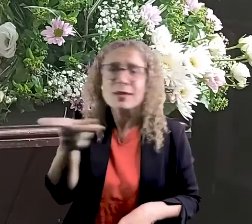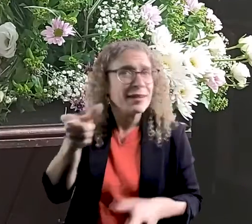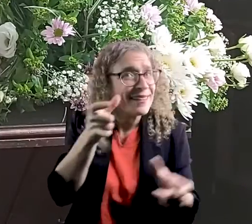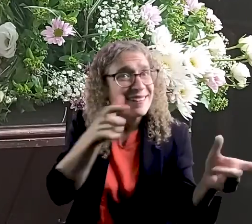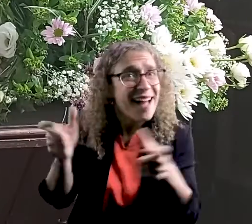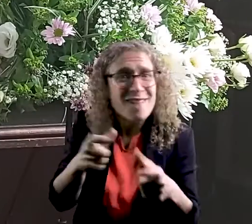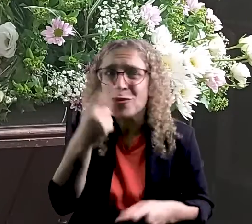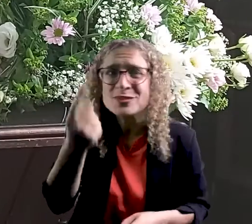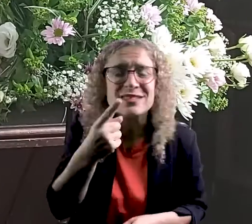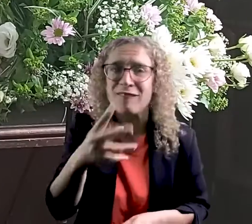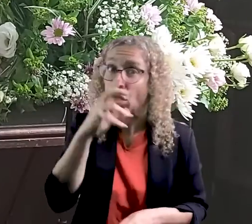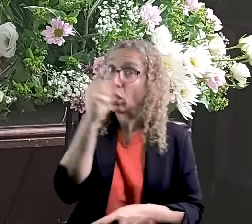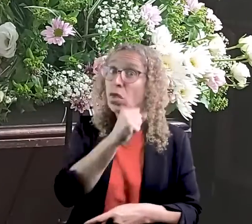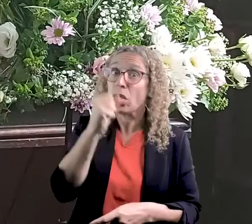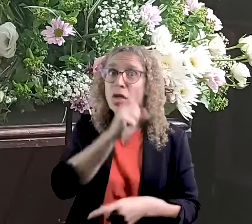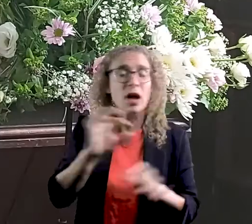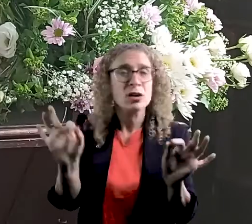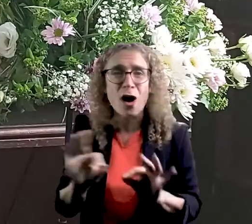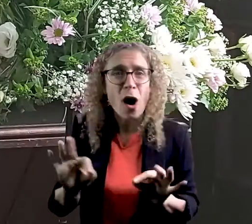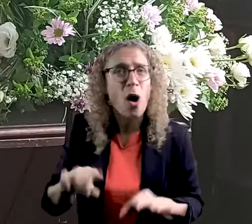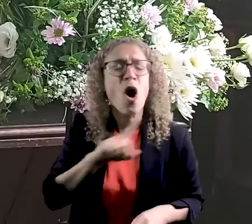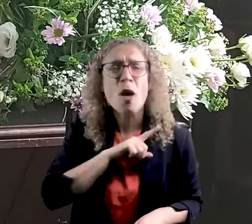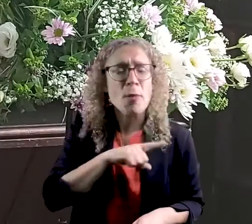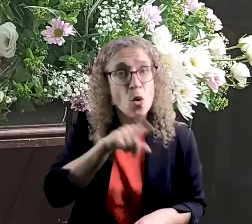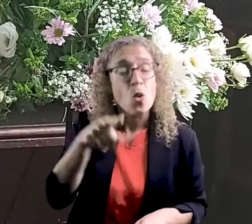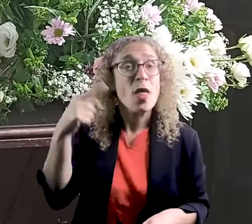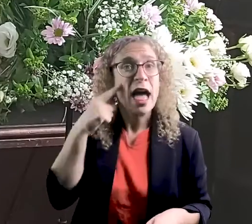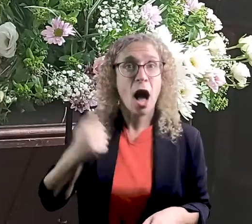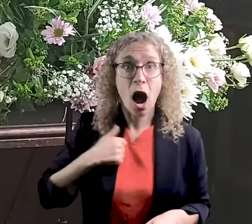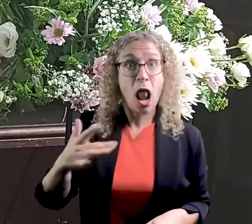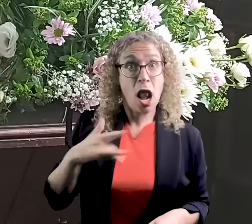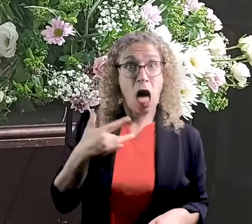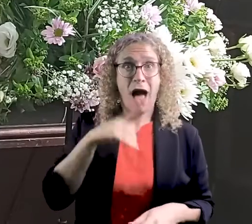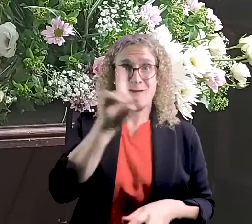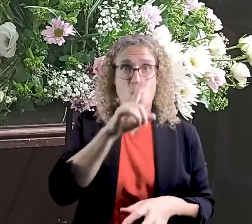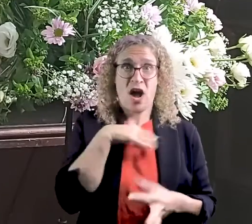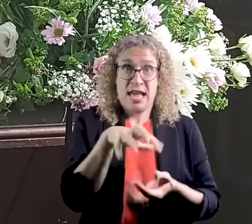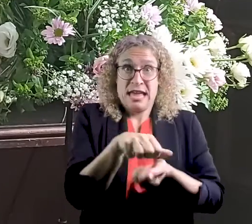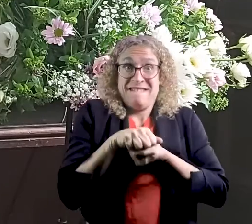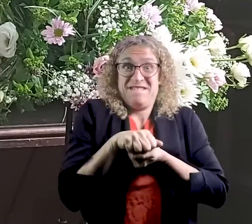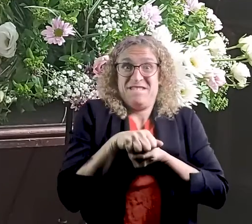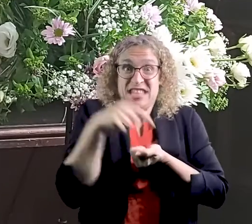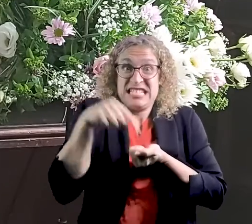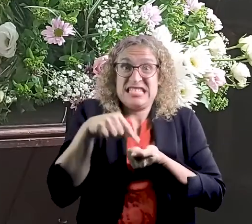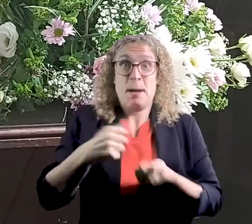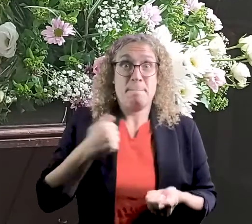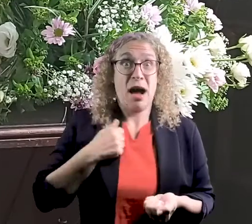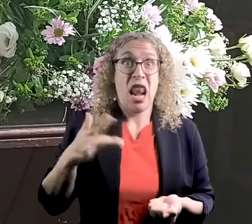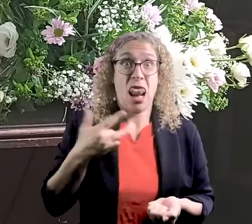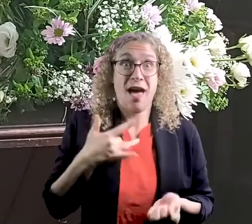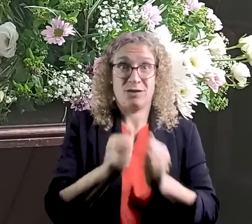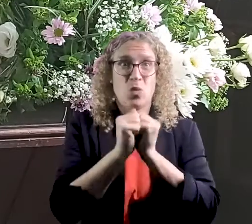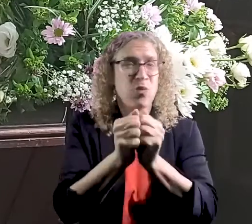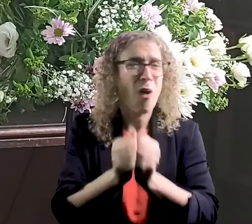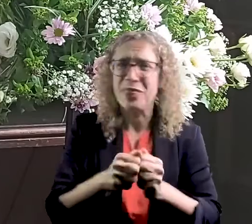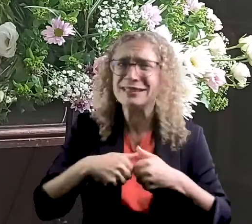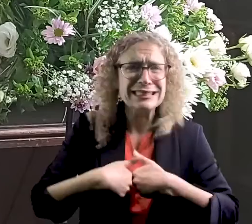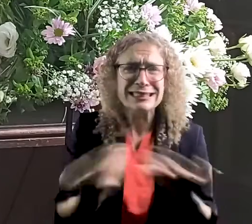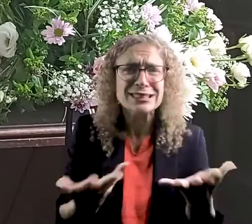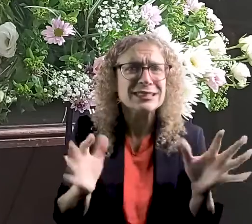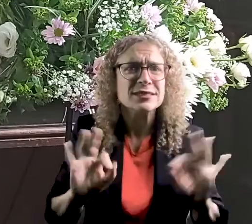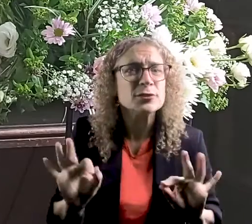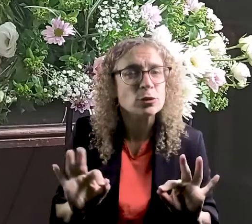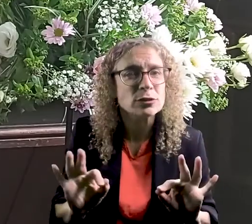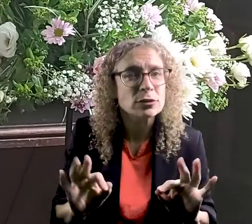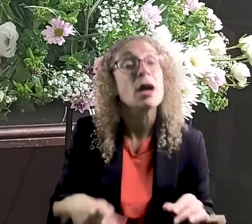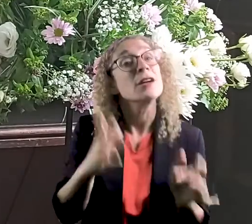greed, because a person's true life is not made up of the things he owns, no matter how rich he may be." Then